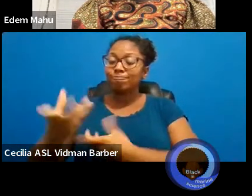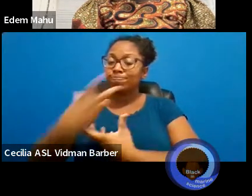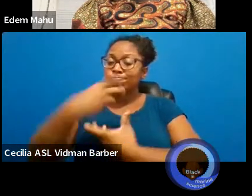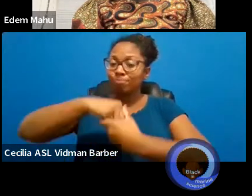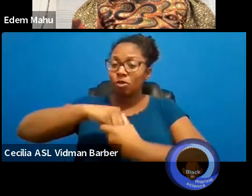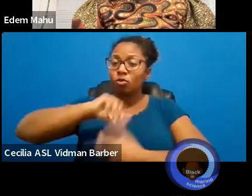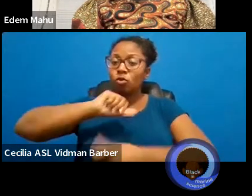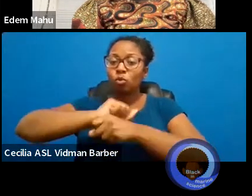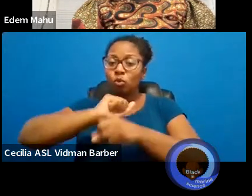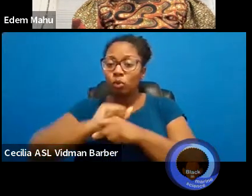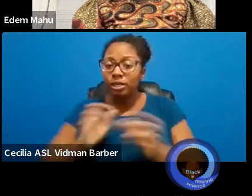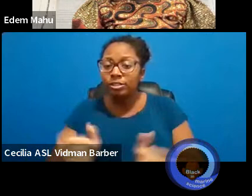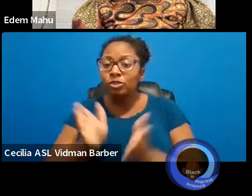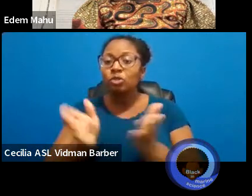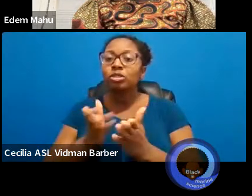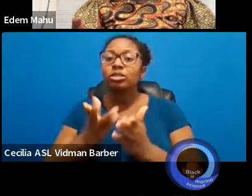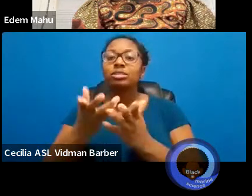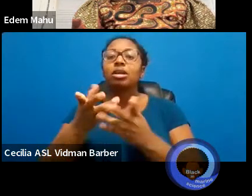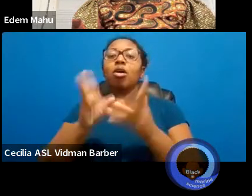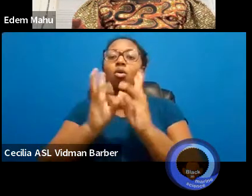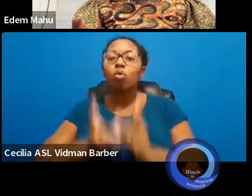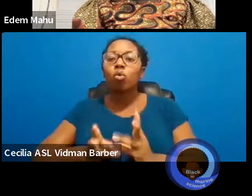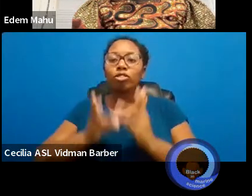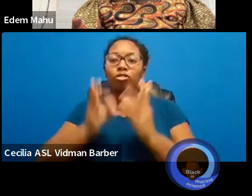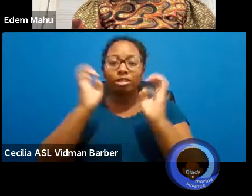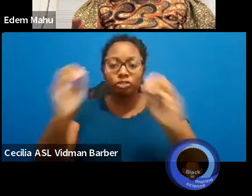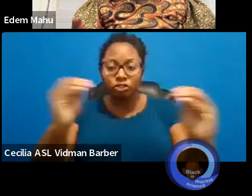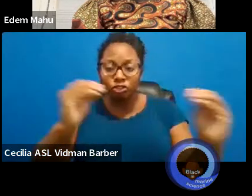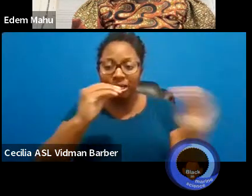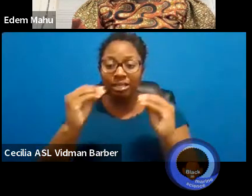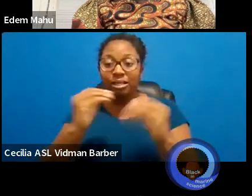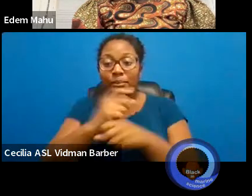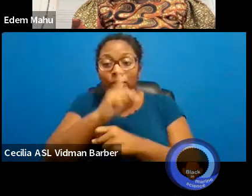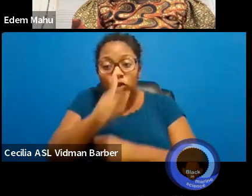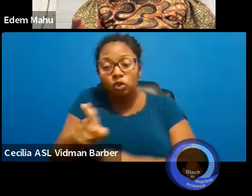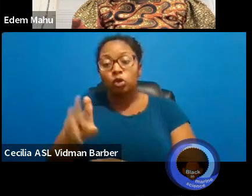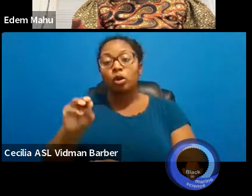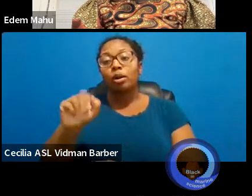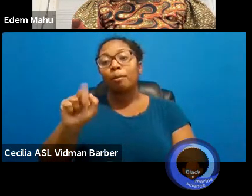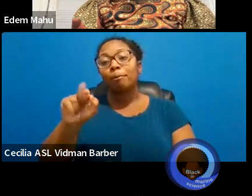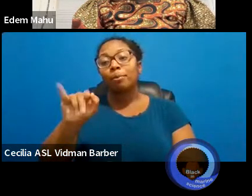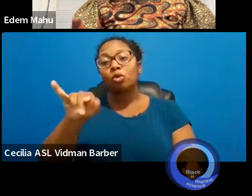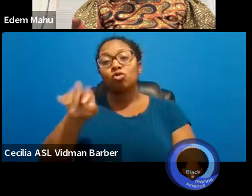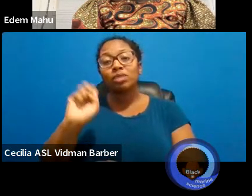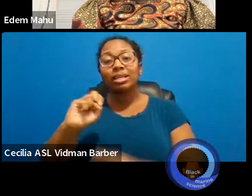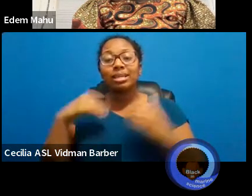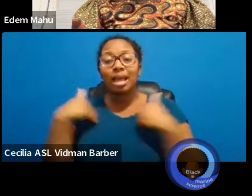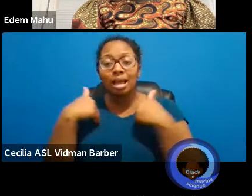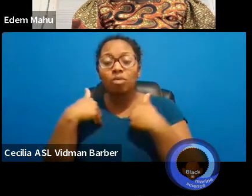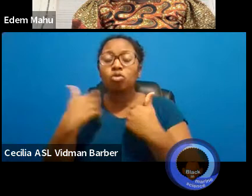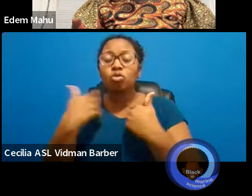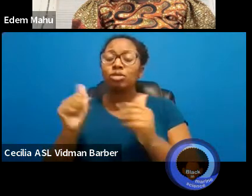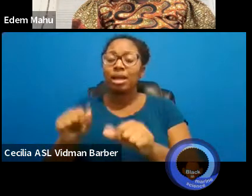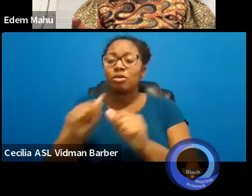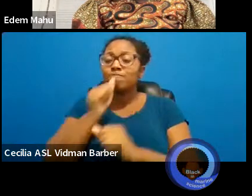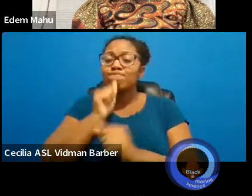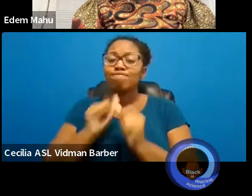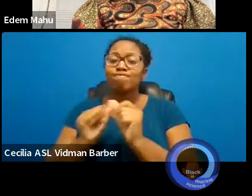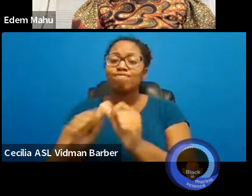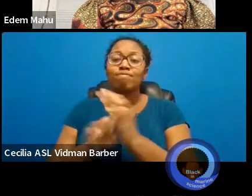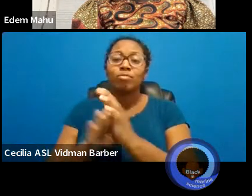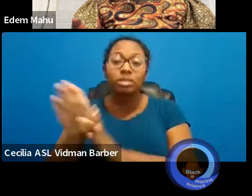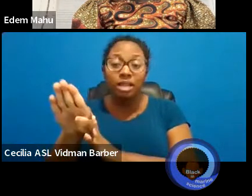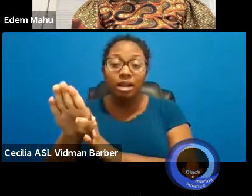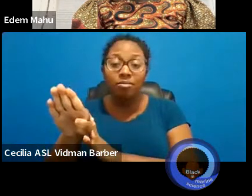focused on promoting climate education and ensure marine species are also given a chance to strive. He's a passionate leader working